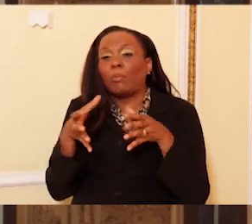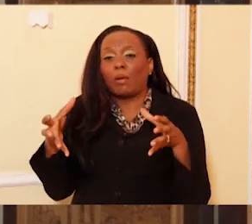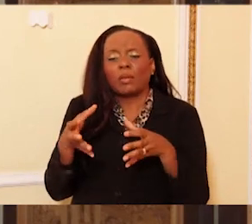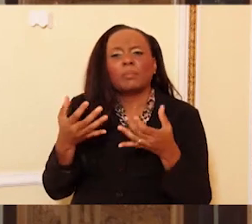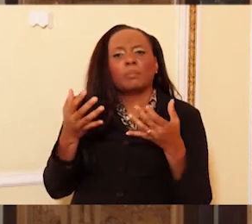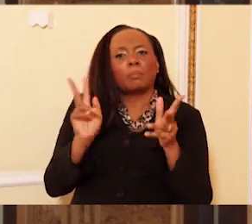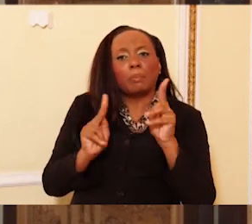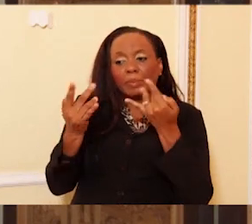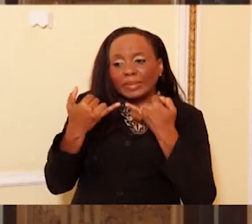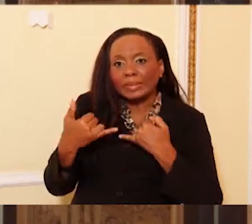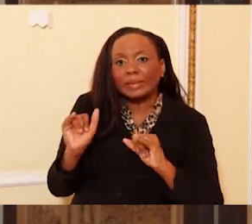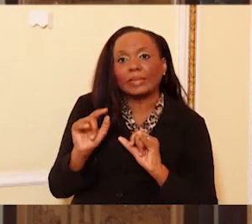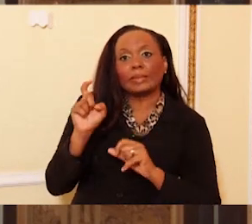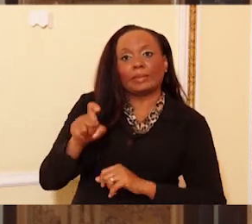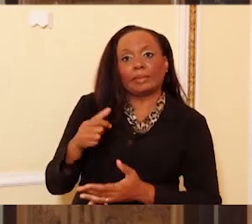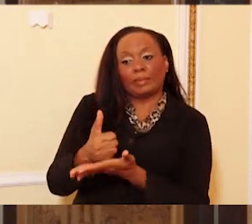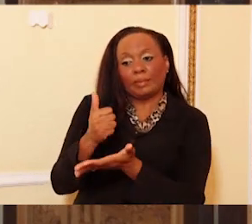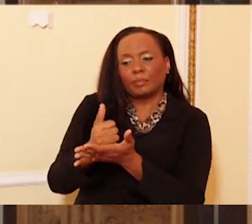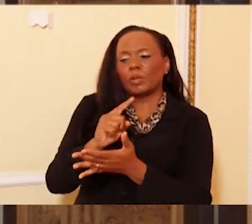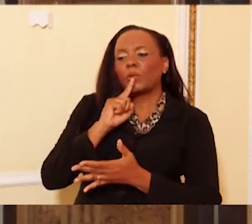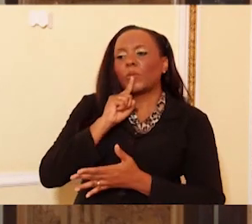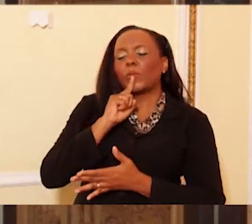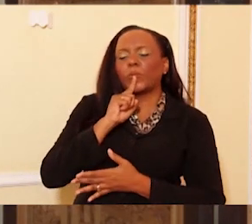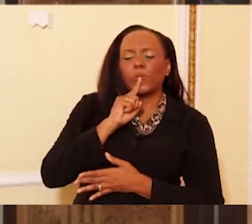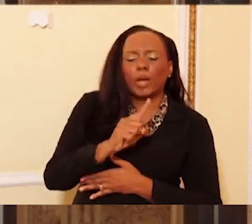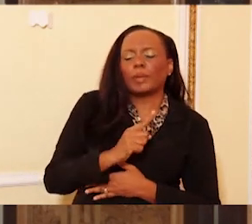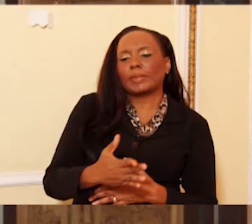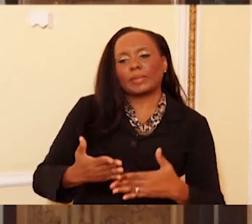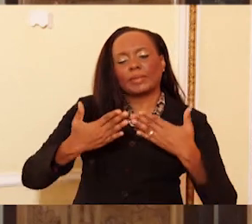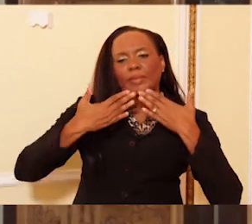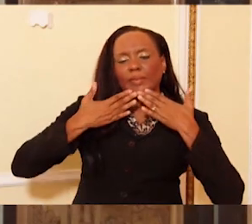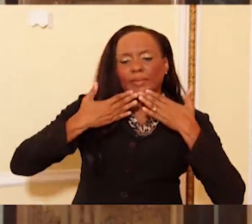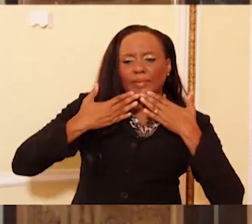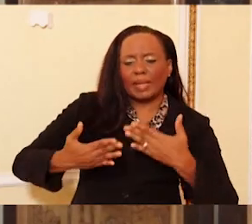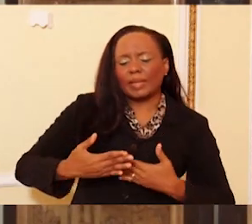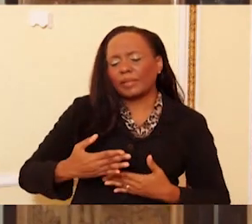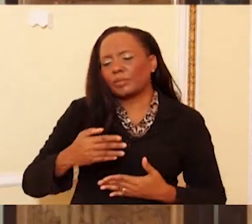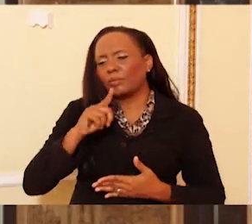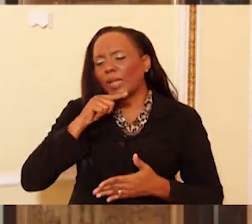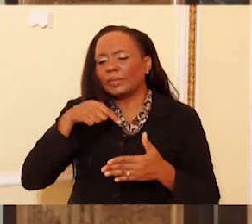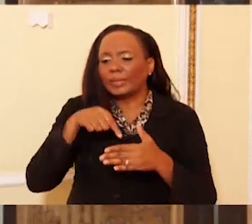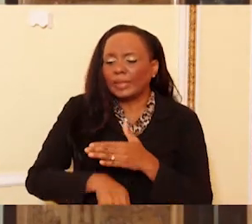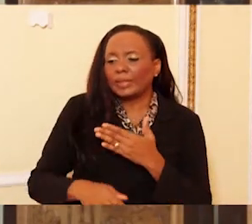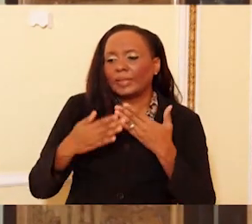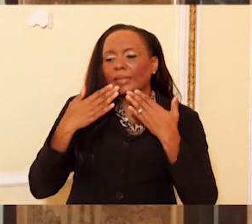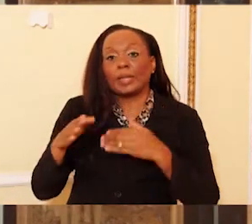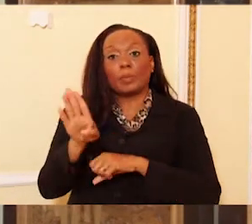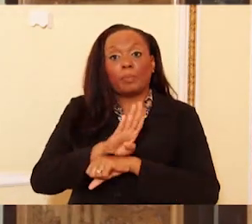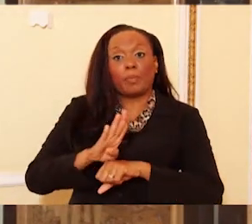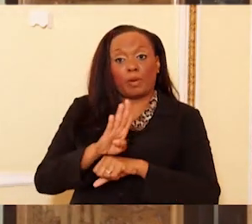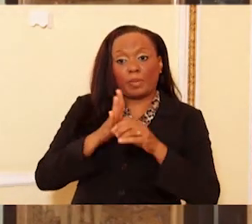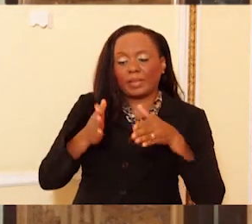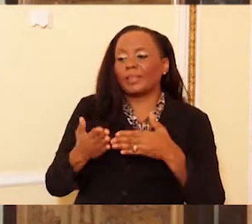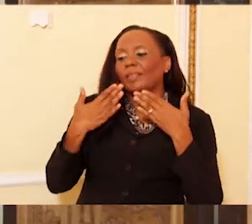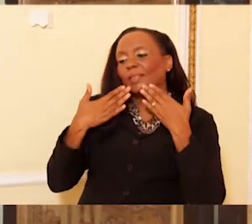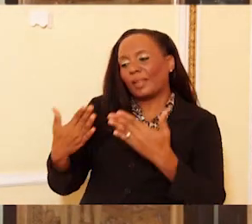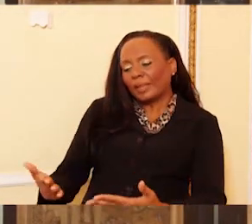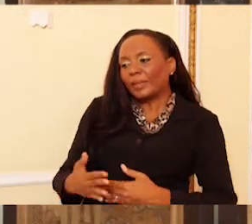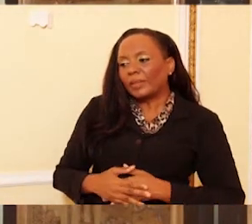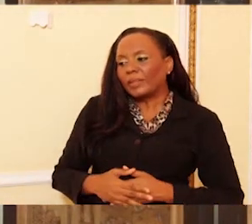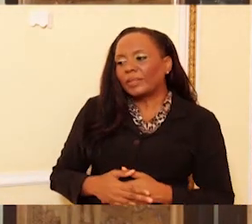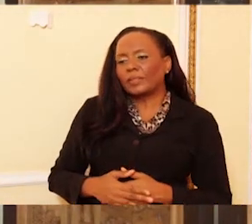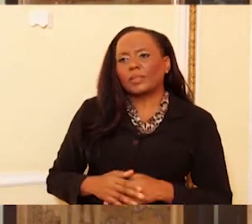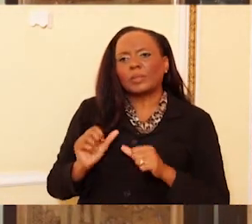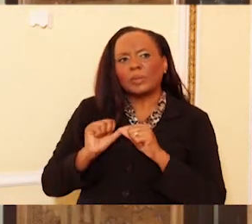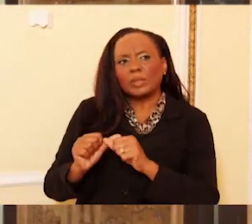COVID-19 pandemic. And for that, we really want to say thank you from the bottom of the hearts of all Barbadians for the assistance that you